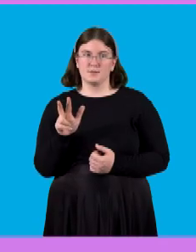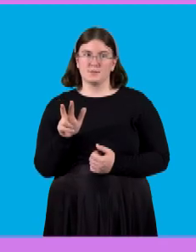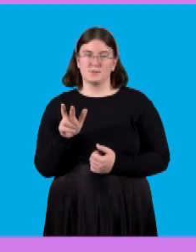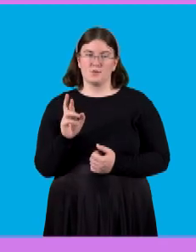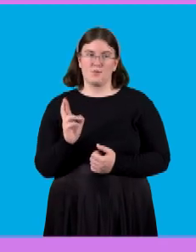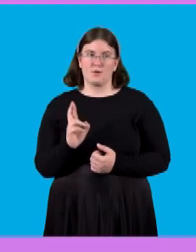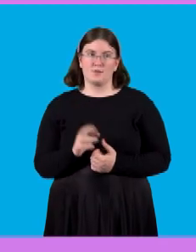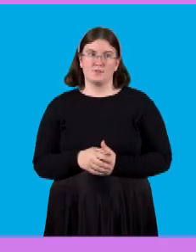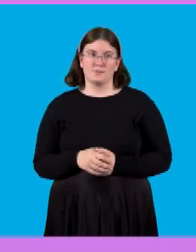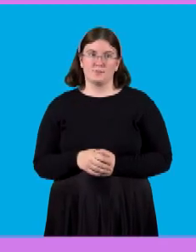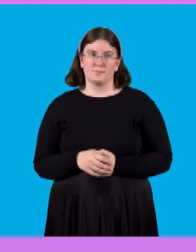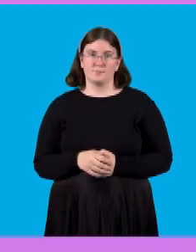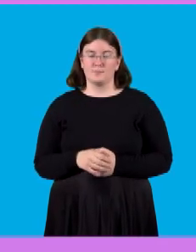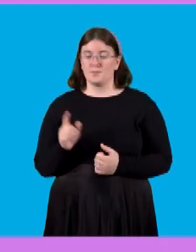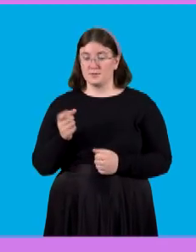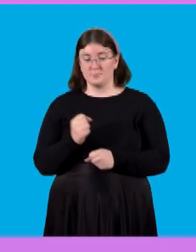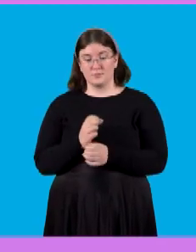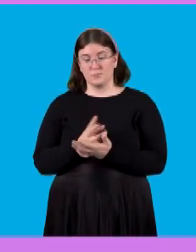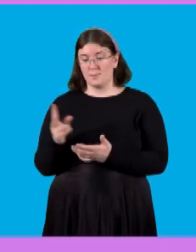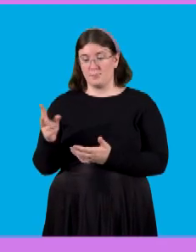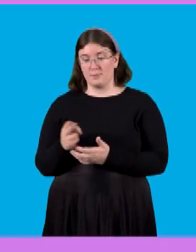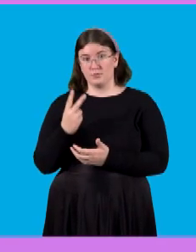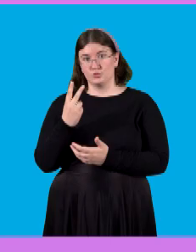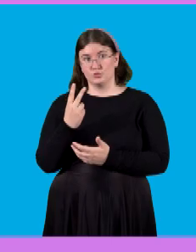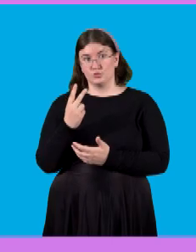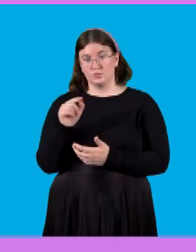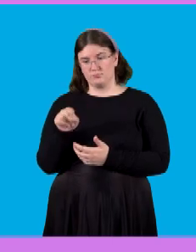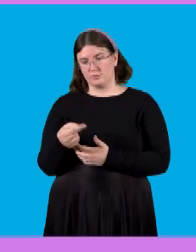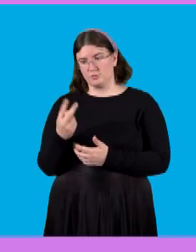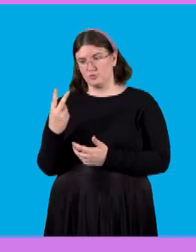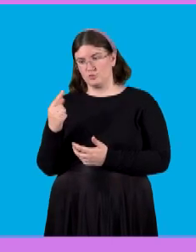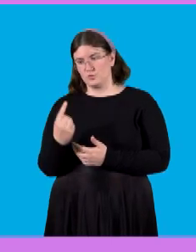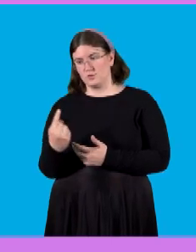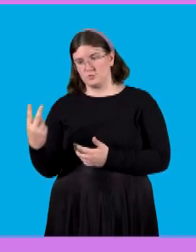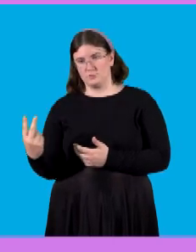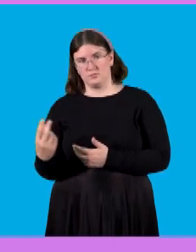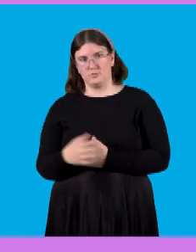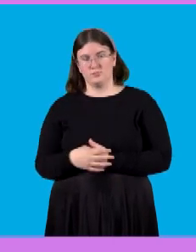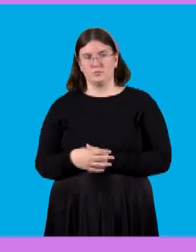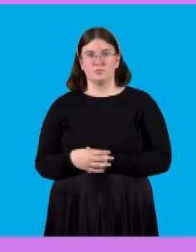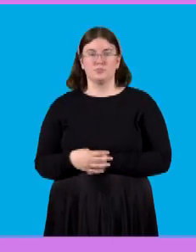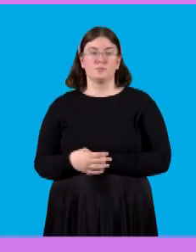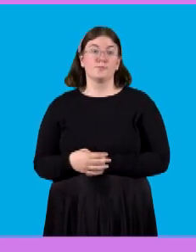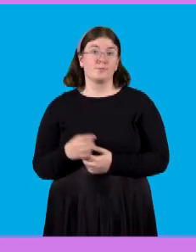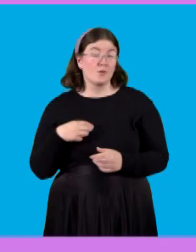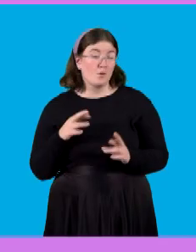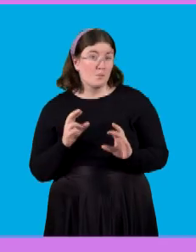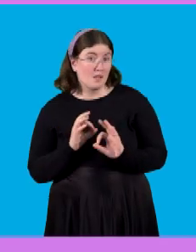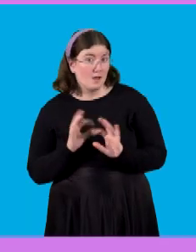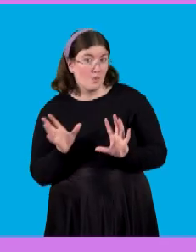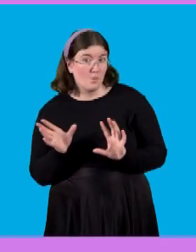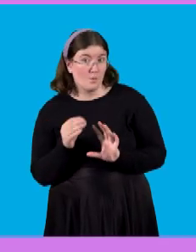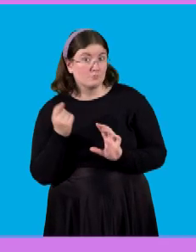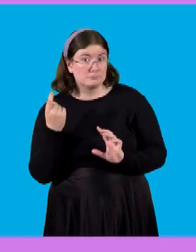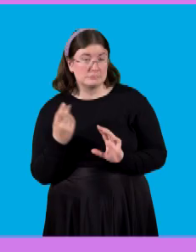and 38 cents, rounded off to 2 decimal places. So 432 rand and 38 cents. Guys, I